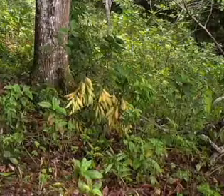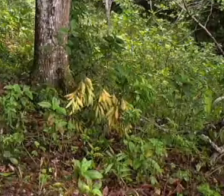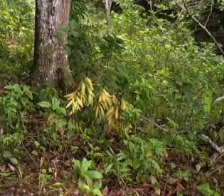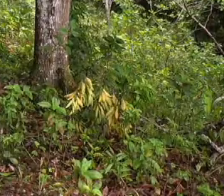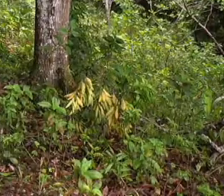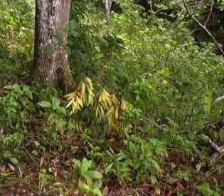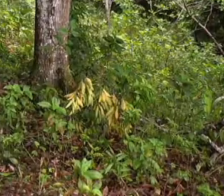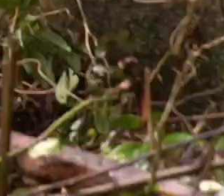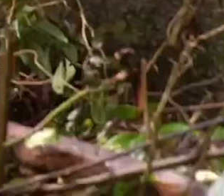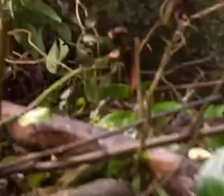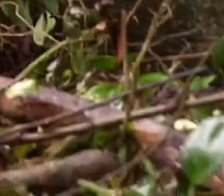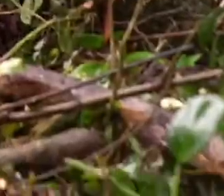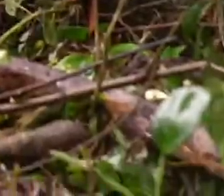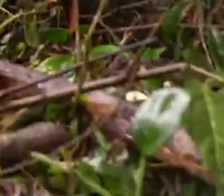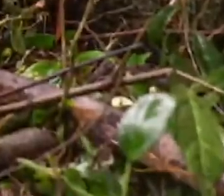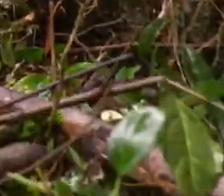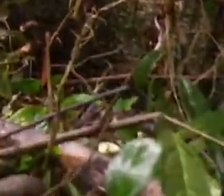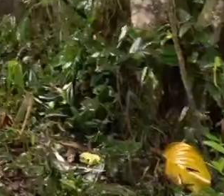in harmony with nature.